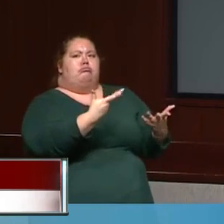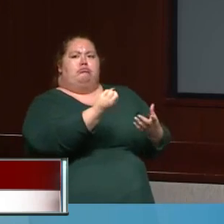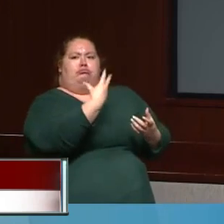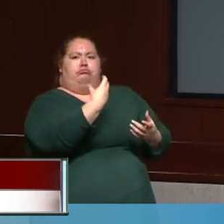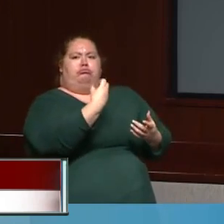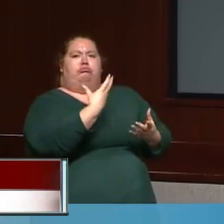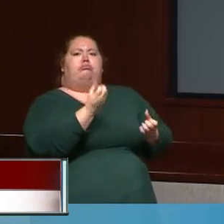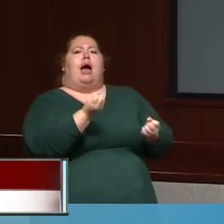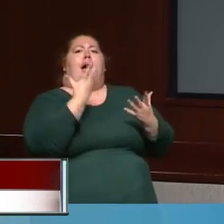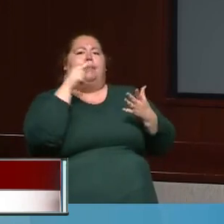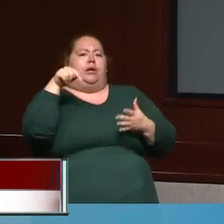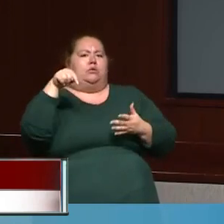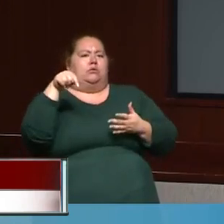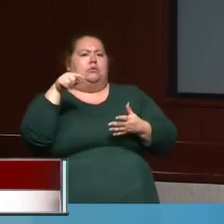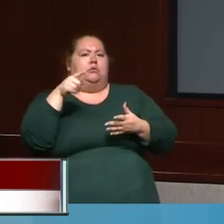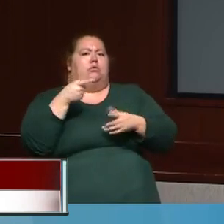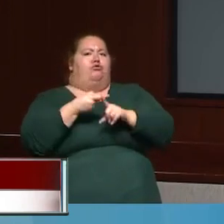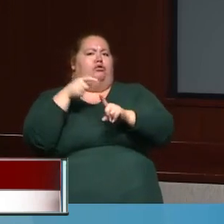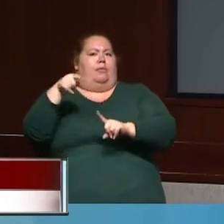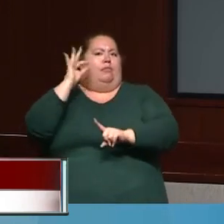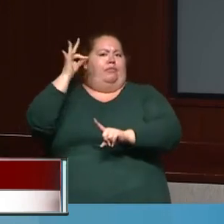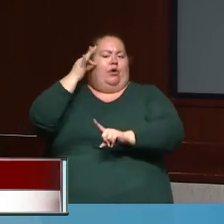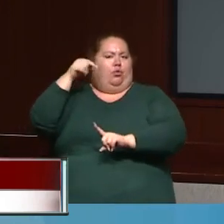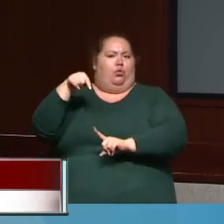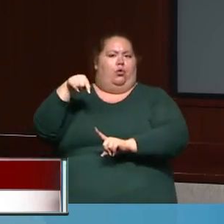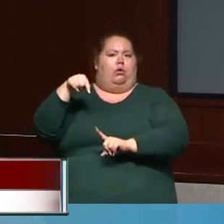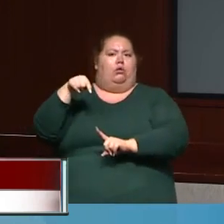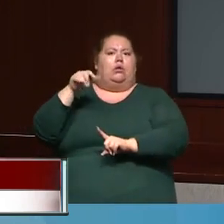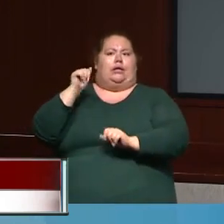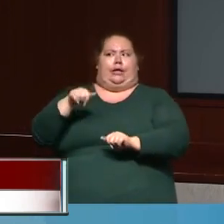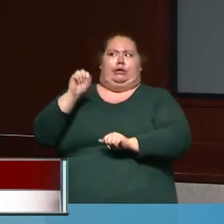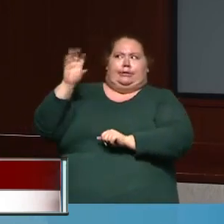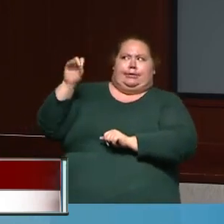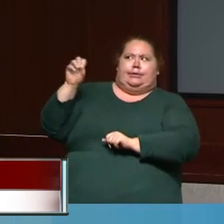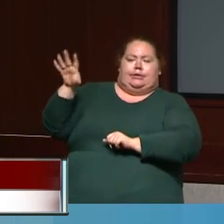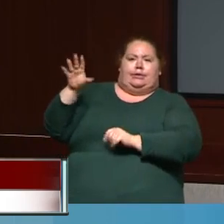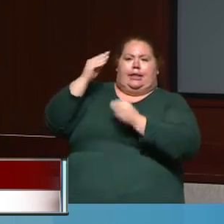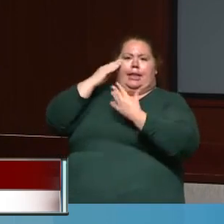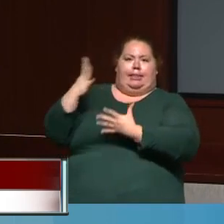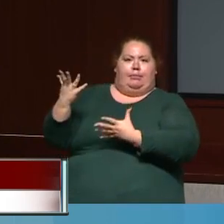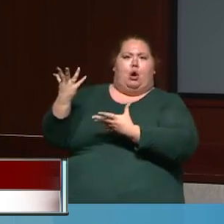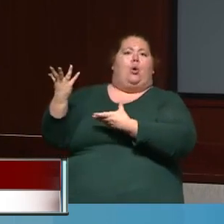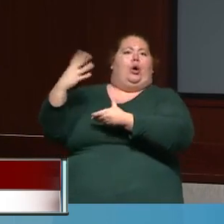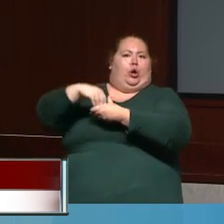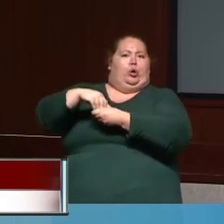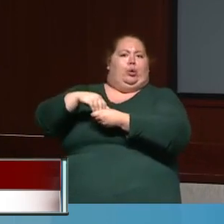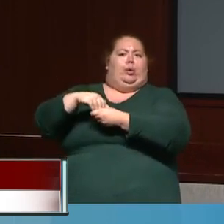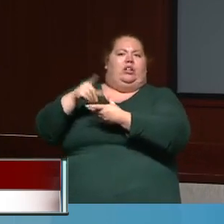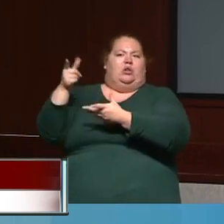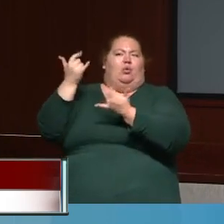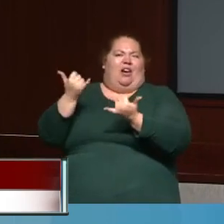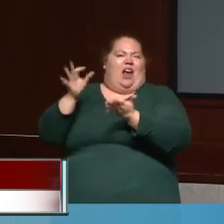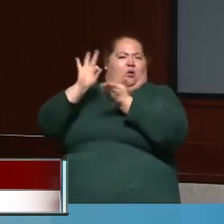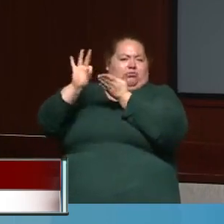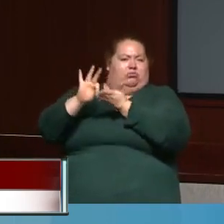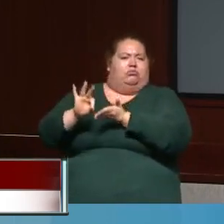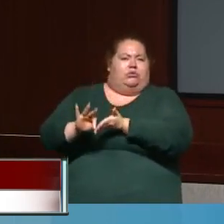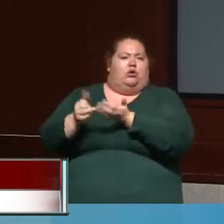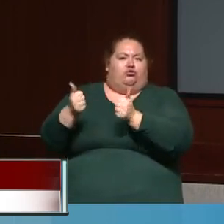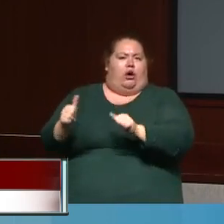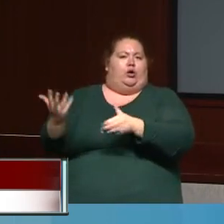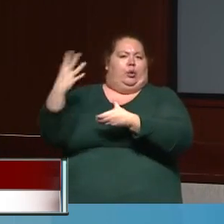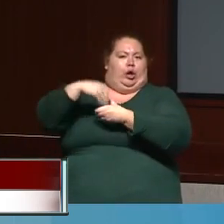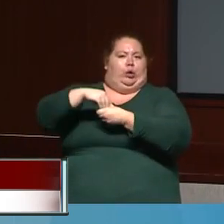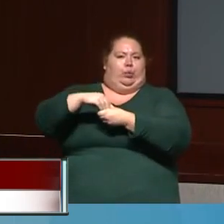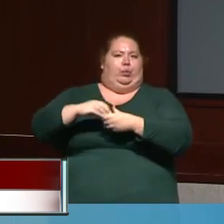of our testing rate, while the state continues to work with the lab to get them reporting these tests electronically.